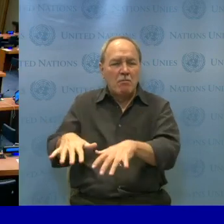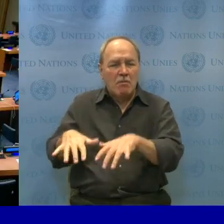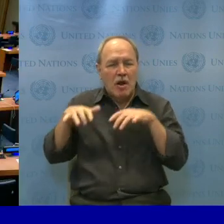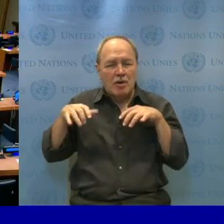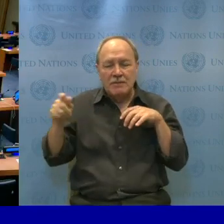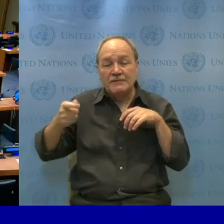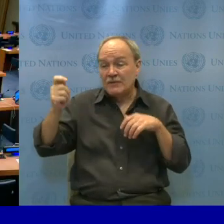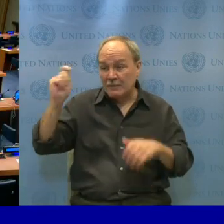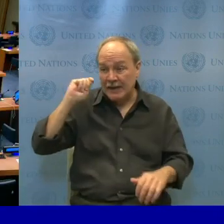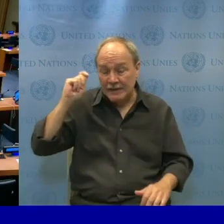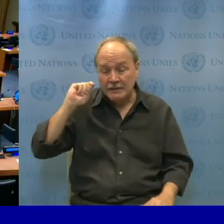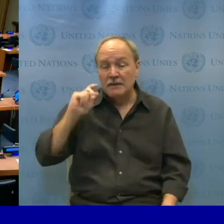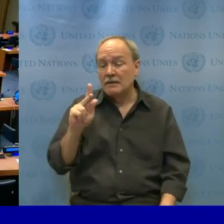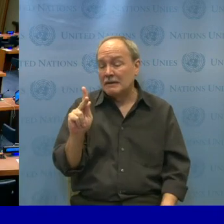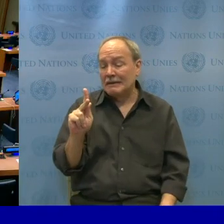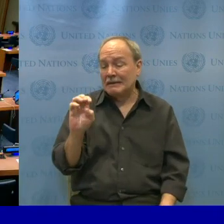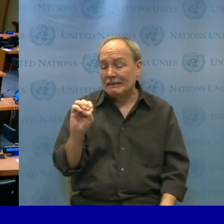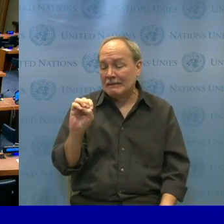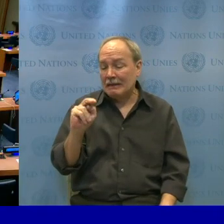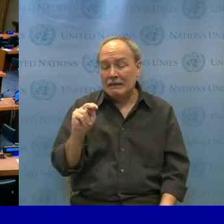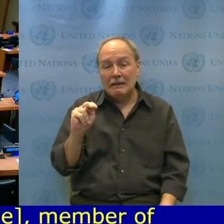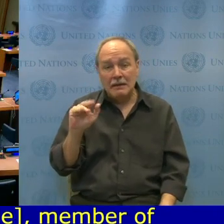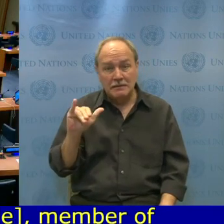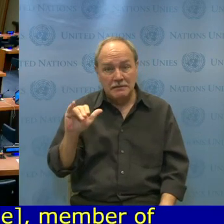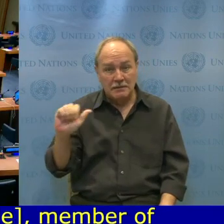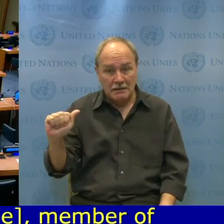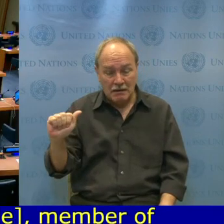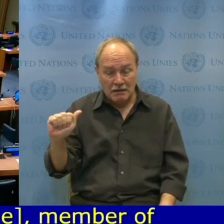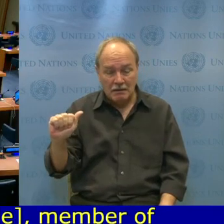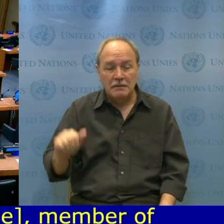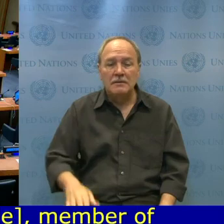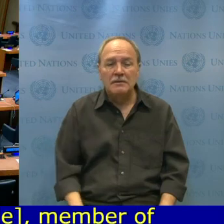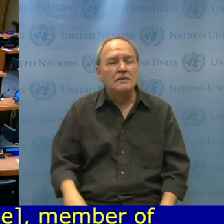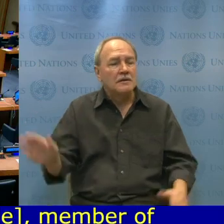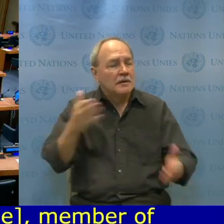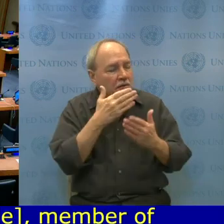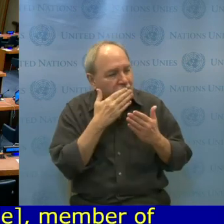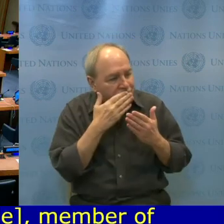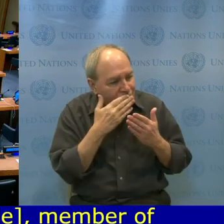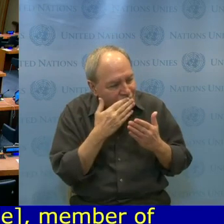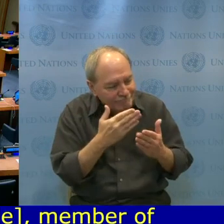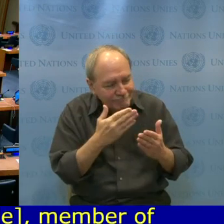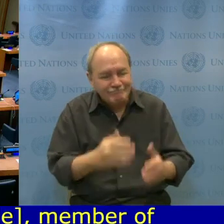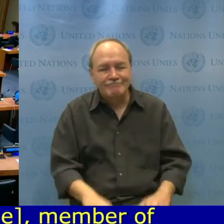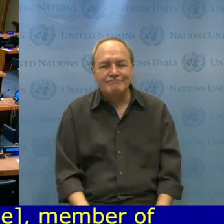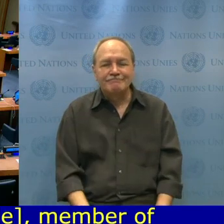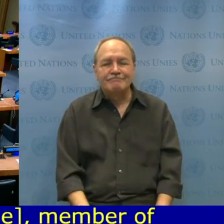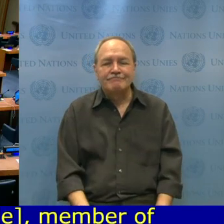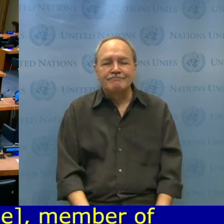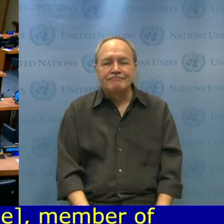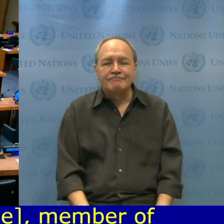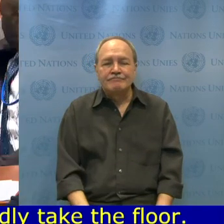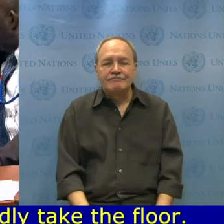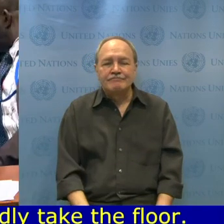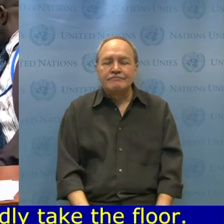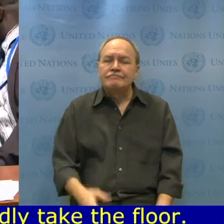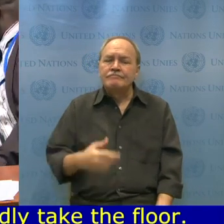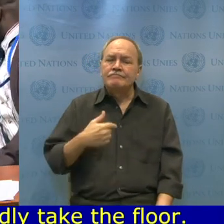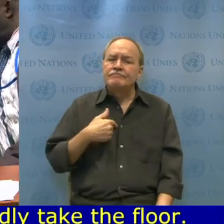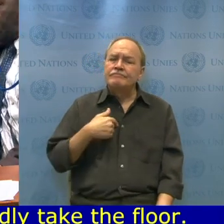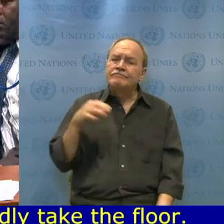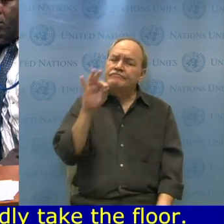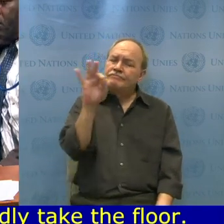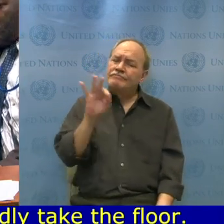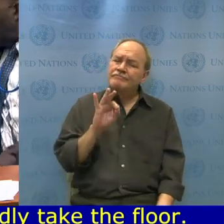Thank you very much, Madam Speaker. And my question is that in